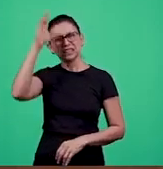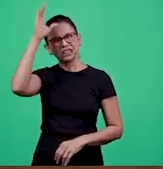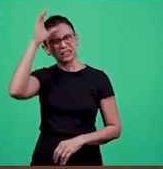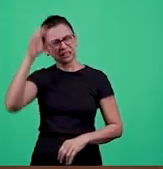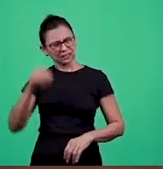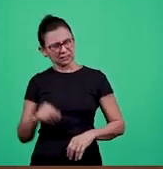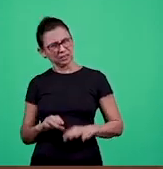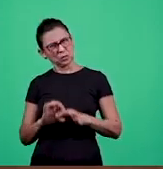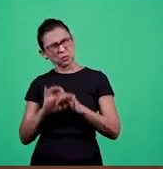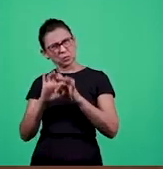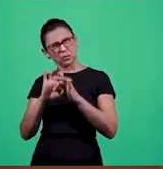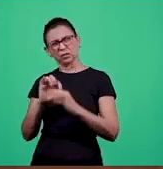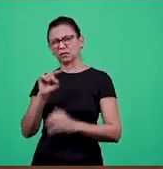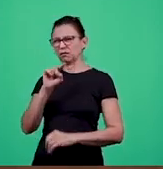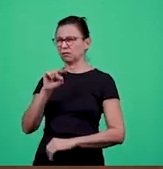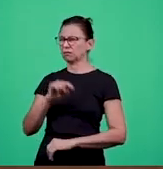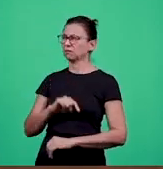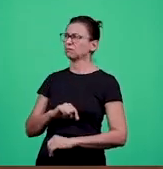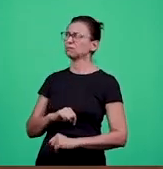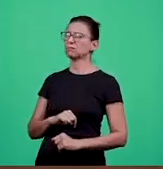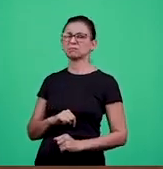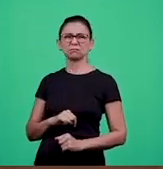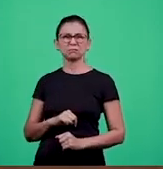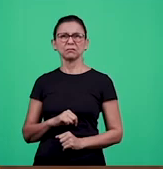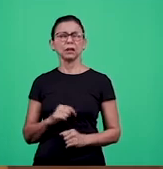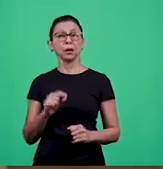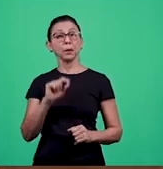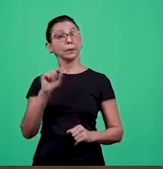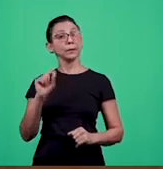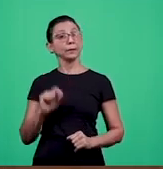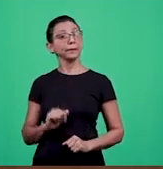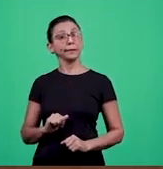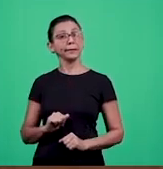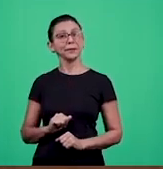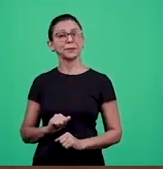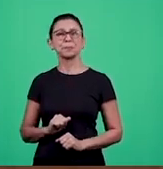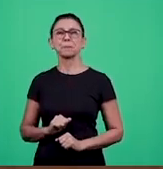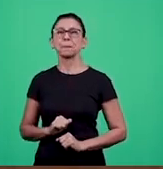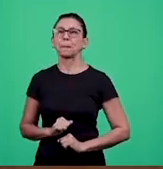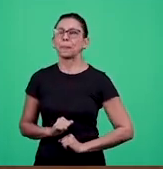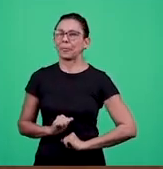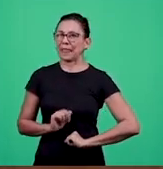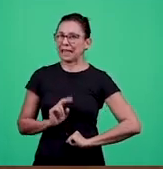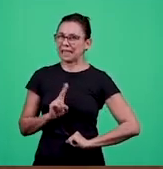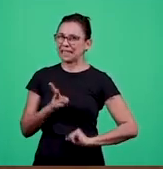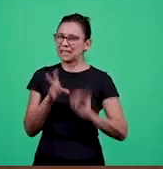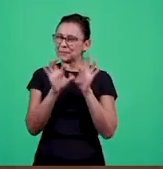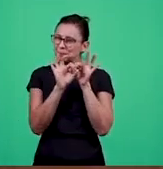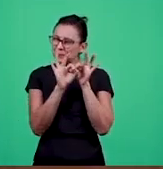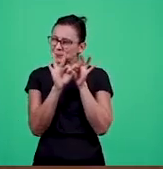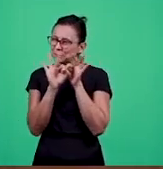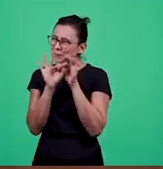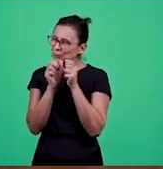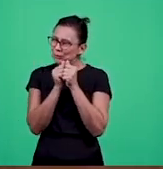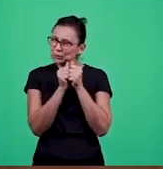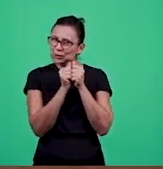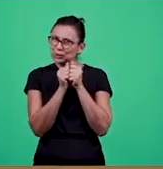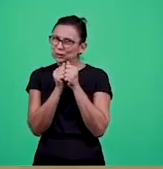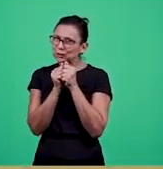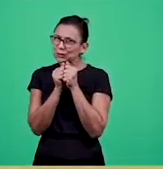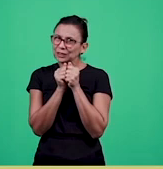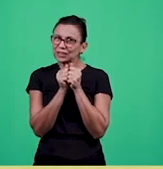God. But what is fellowship? Fellowship is when we are always